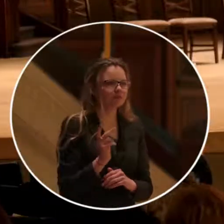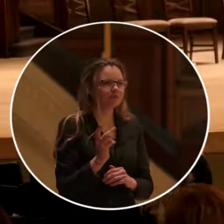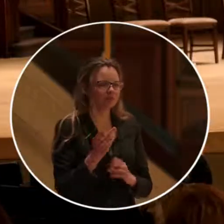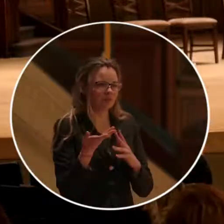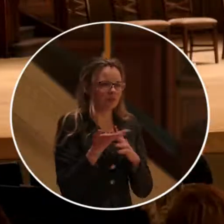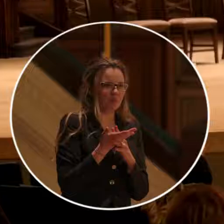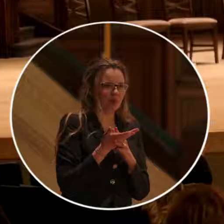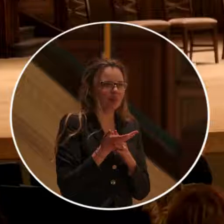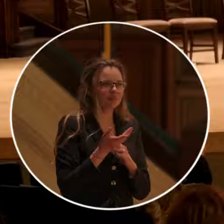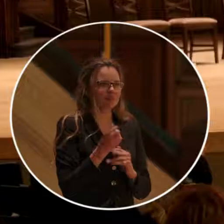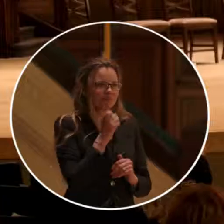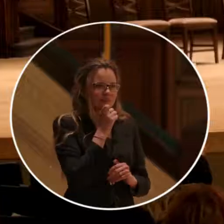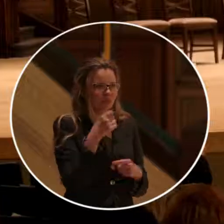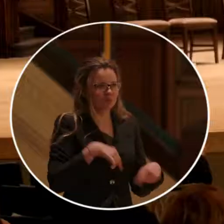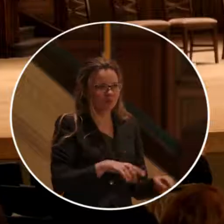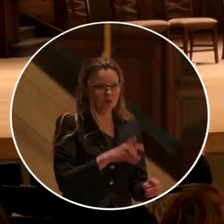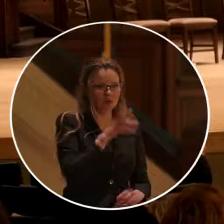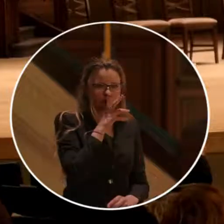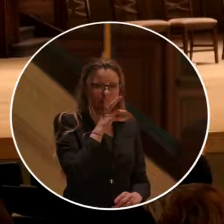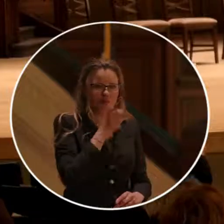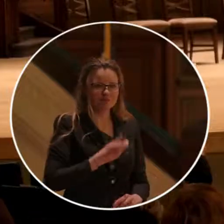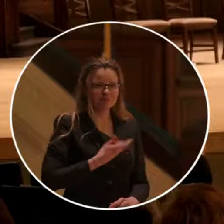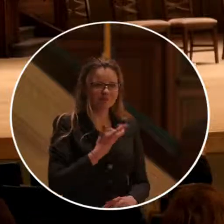Thank you and enjoy the performance.